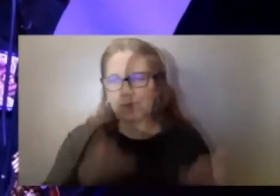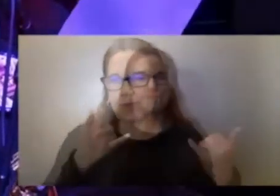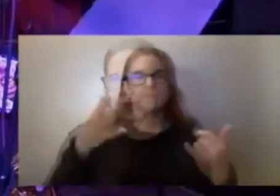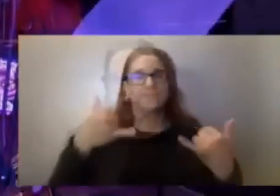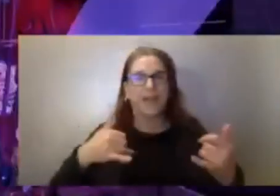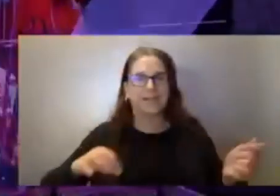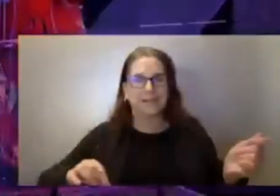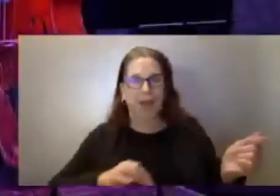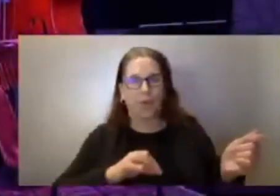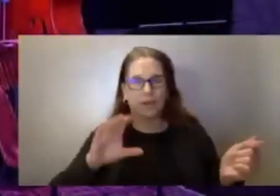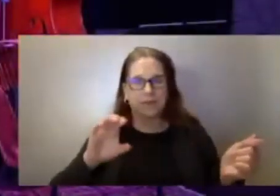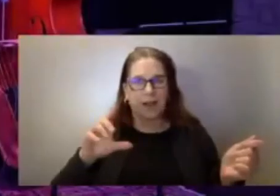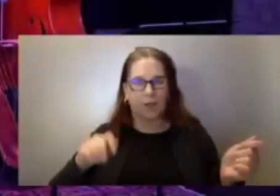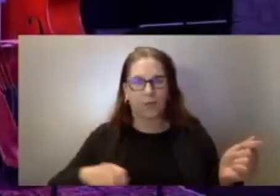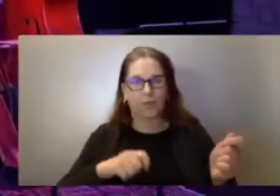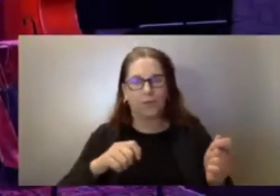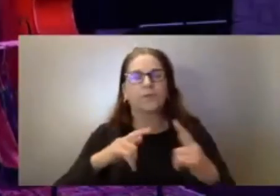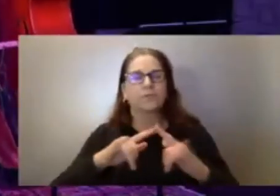brokenness.